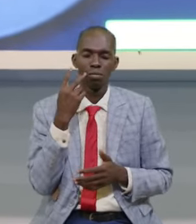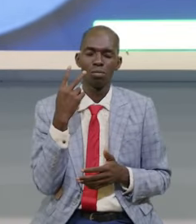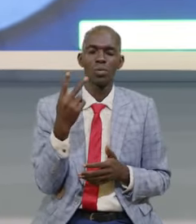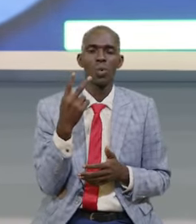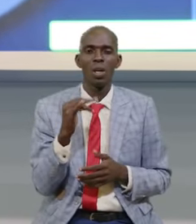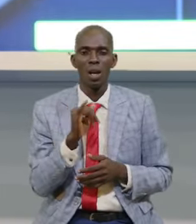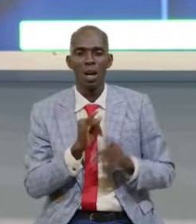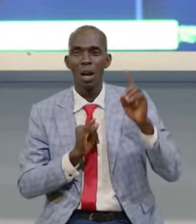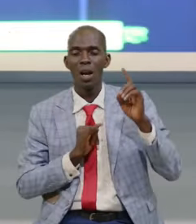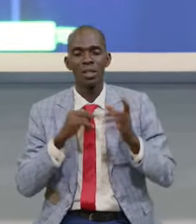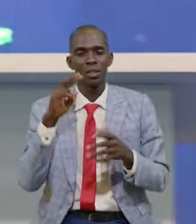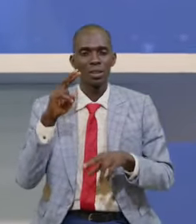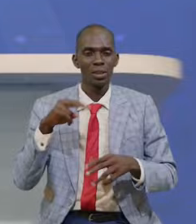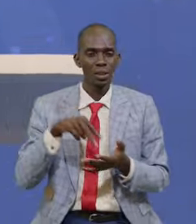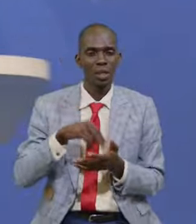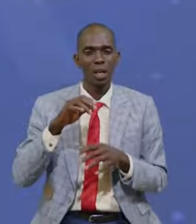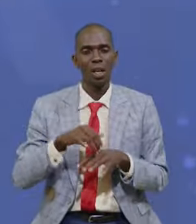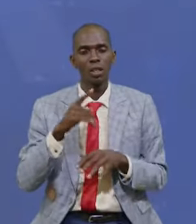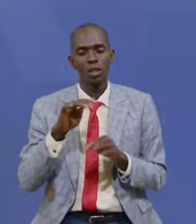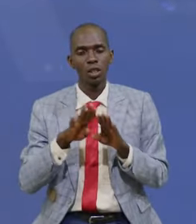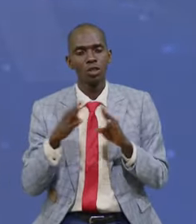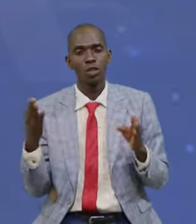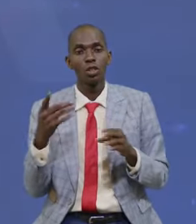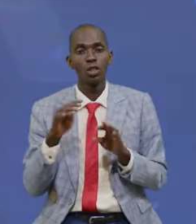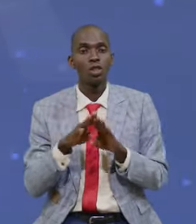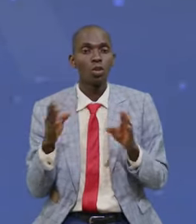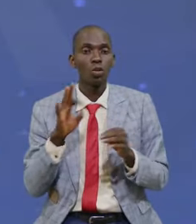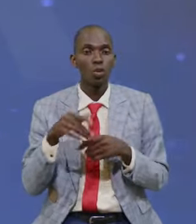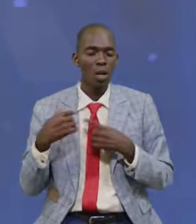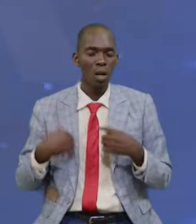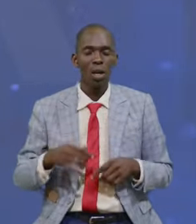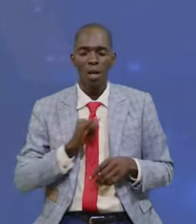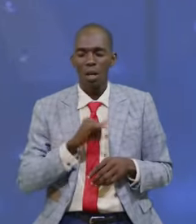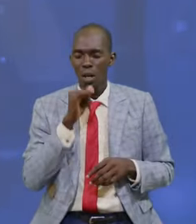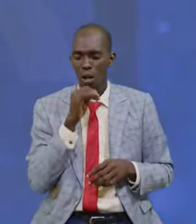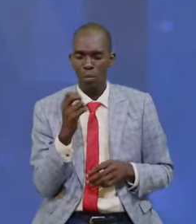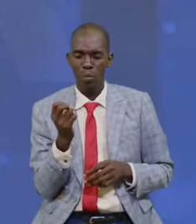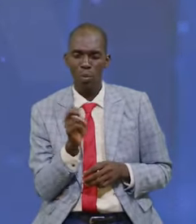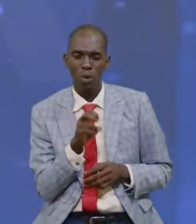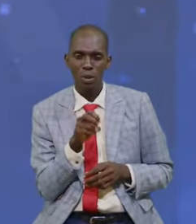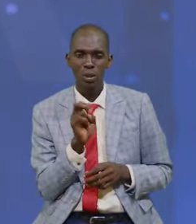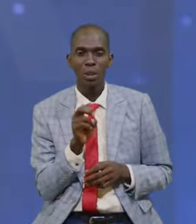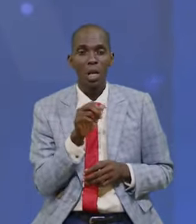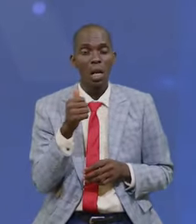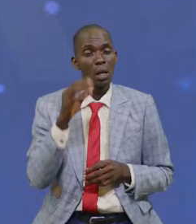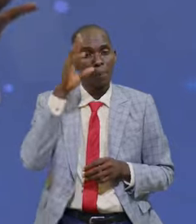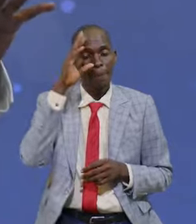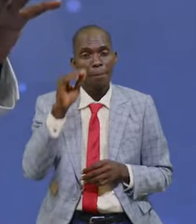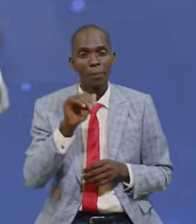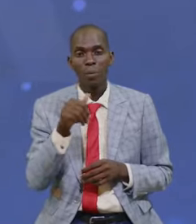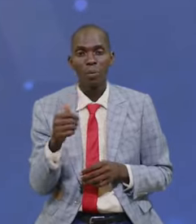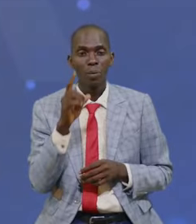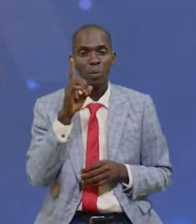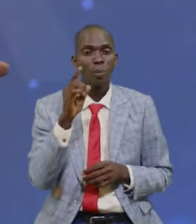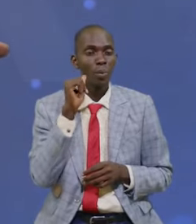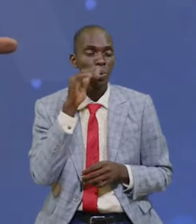your door, the door of your heart, and I'm knocking. And any man, any woman, anyone that opens